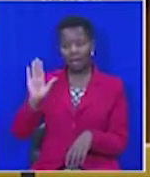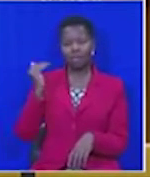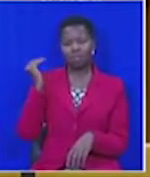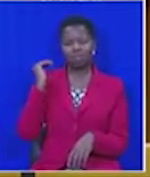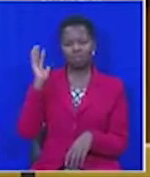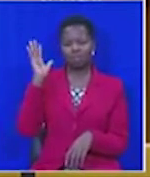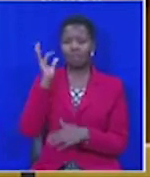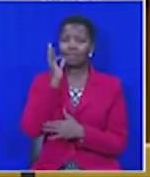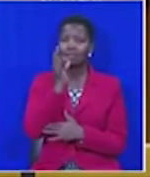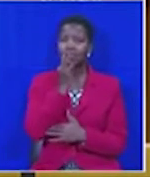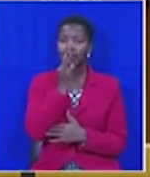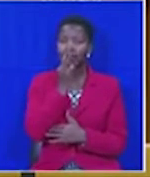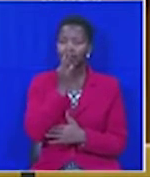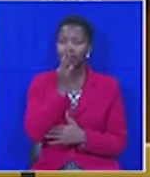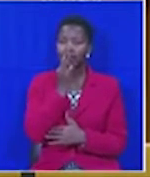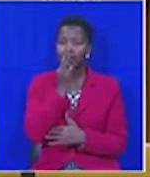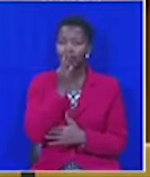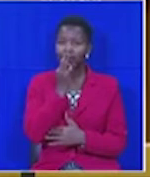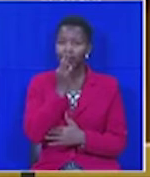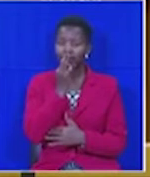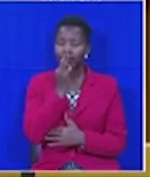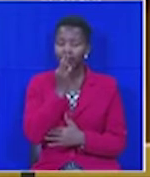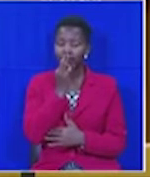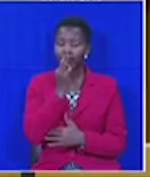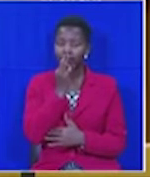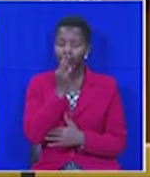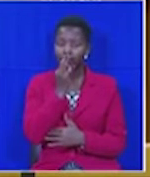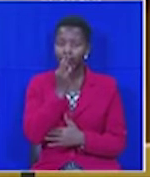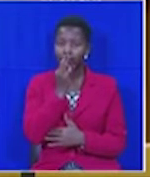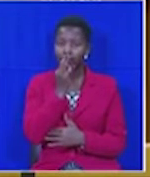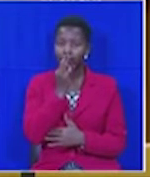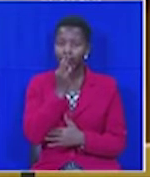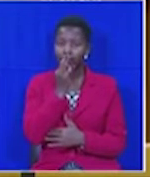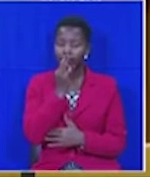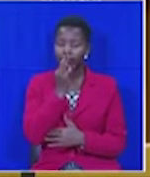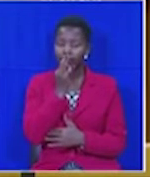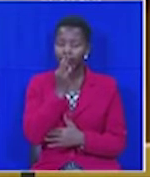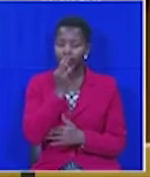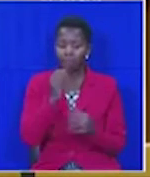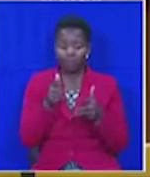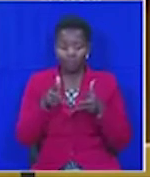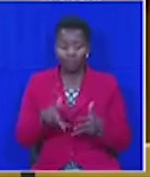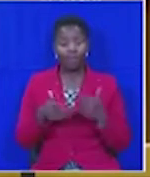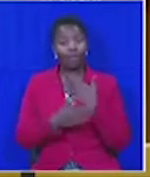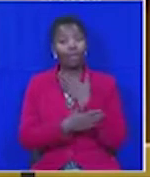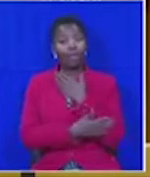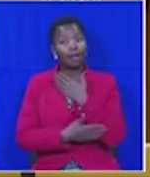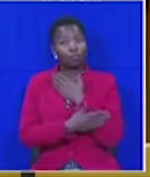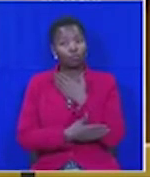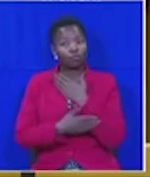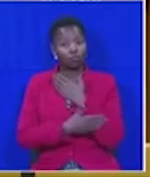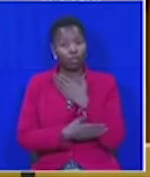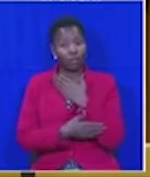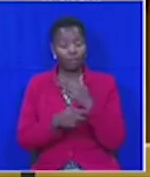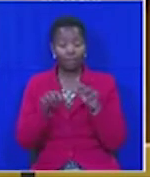until it is done. Aka tiko leri vanhu ava ku freedom a yi nga pfuki yi ve kona.